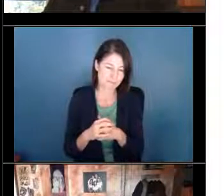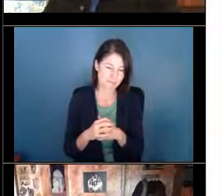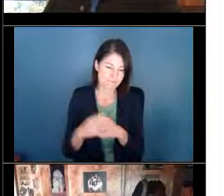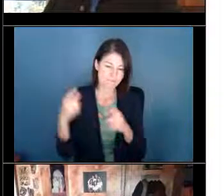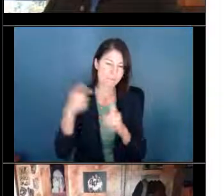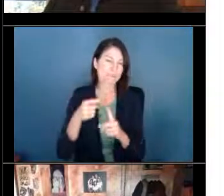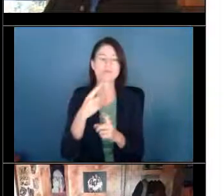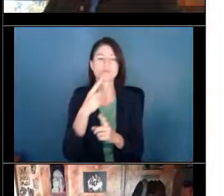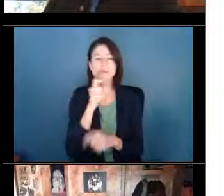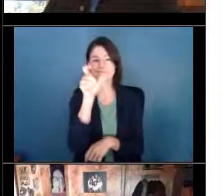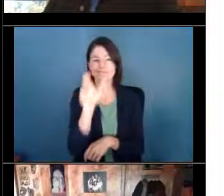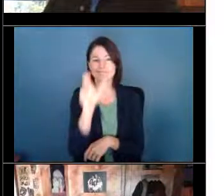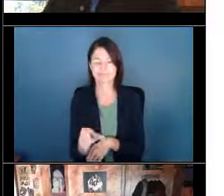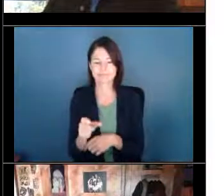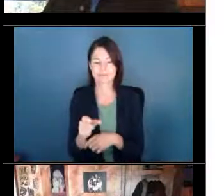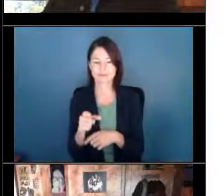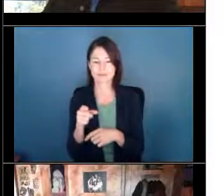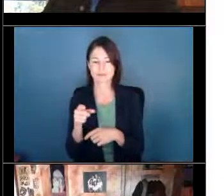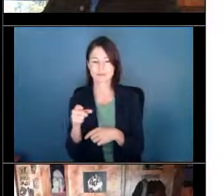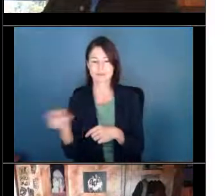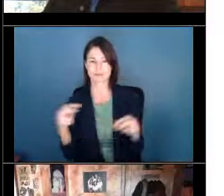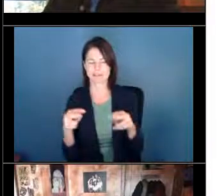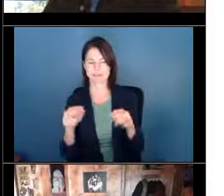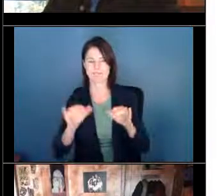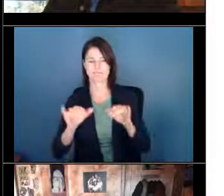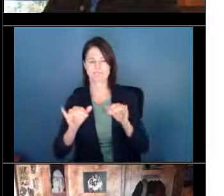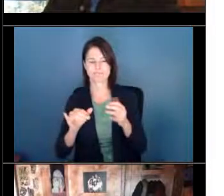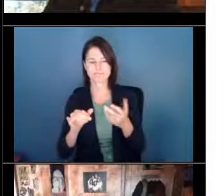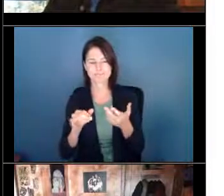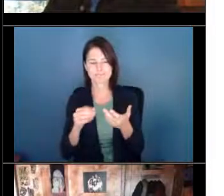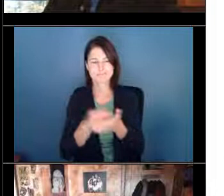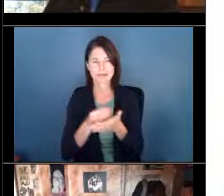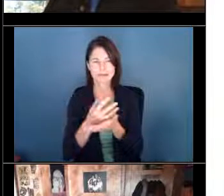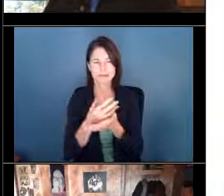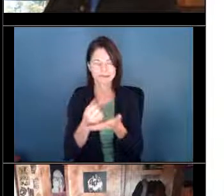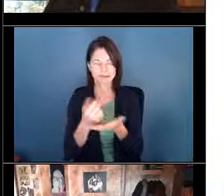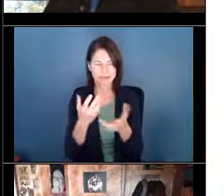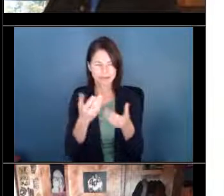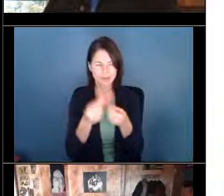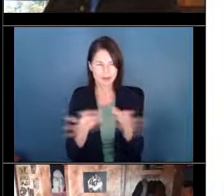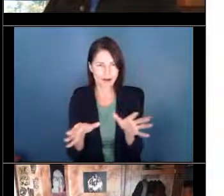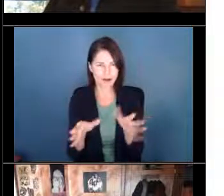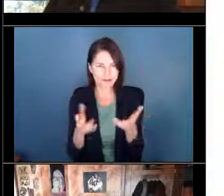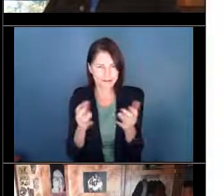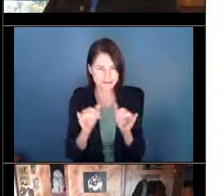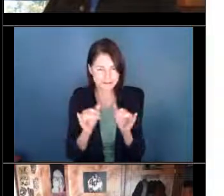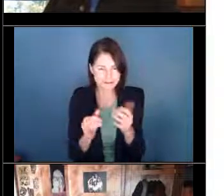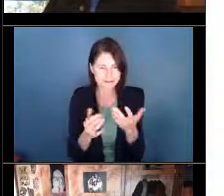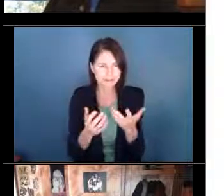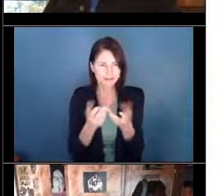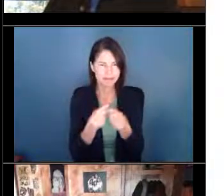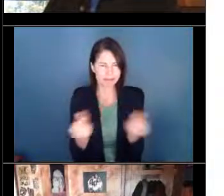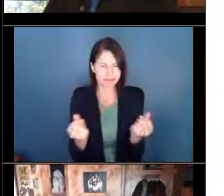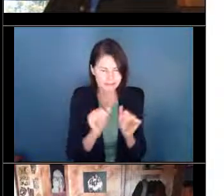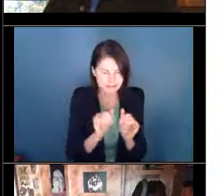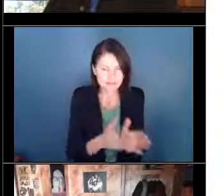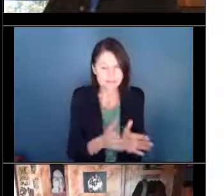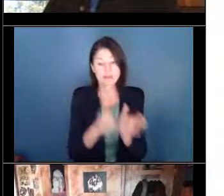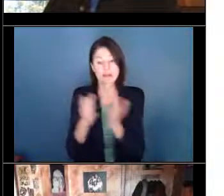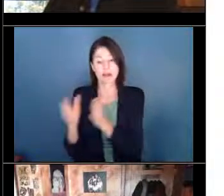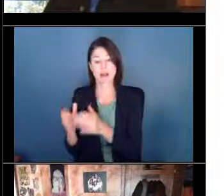expired formula funding. And then now I'm going to talk a little bit about state and federal funding. If you look at the